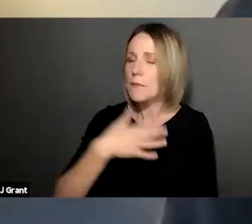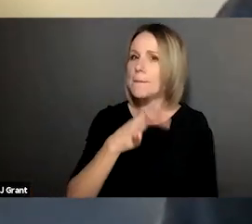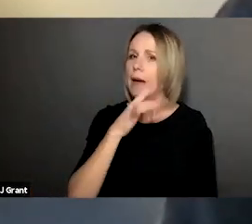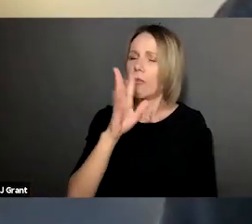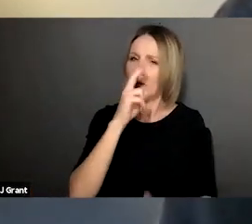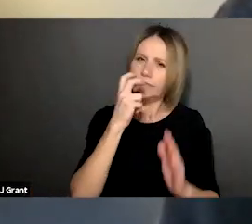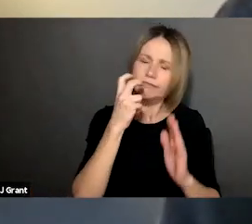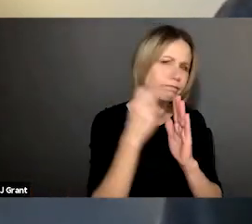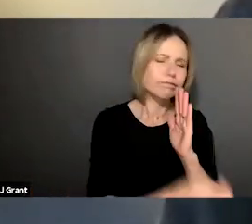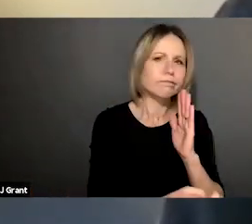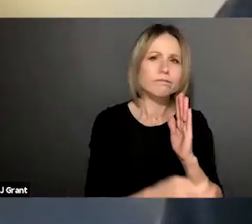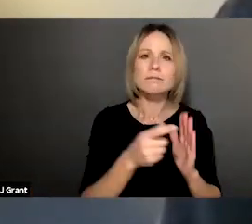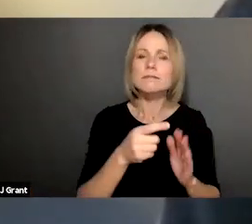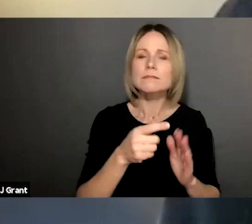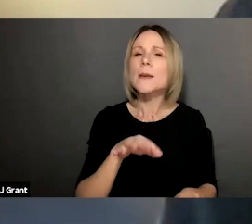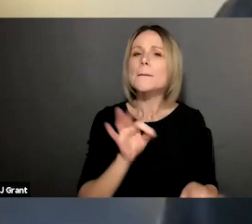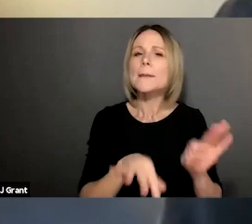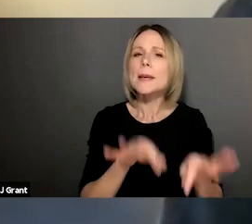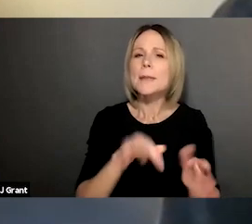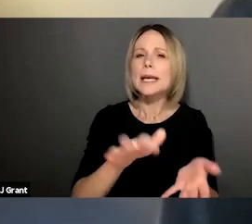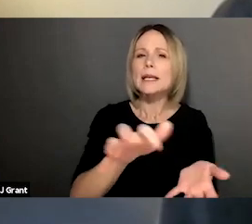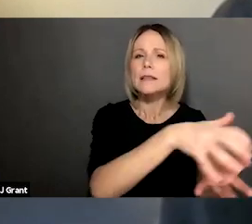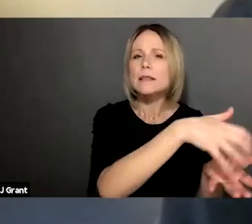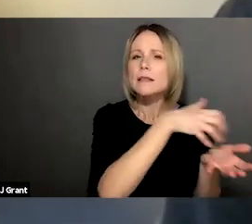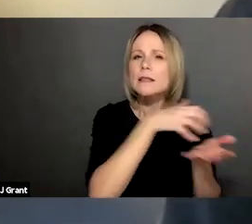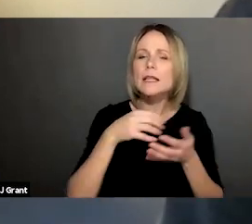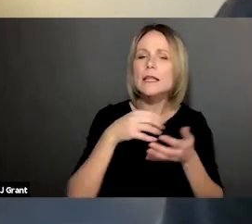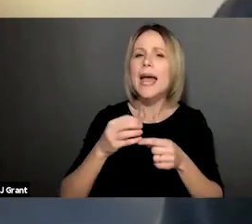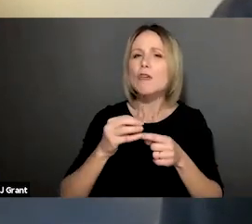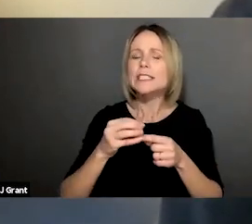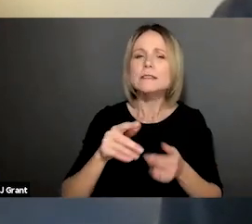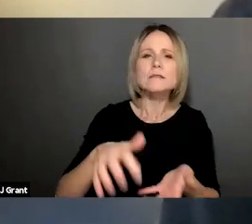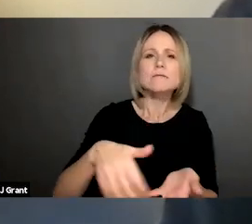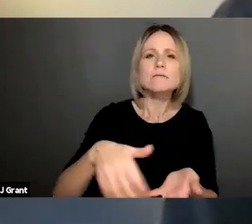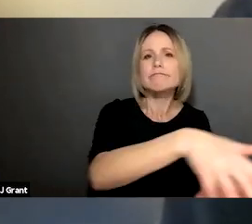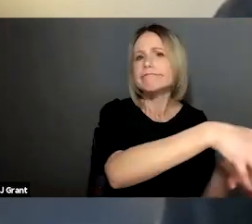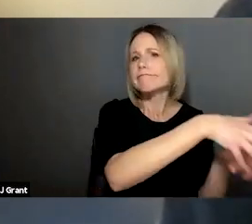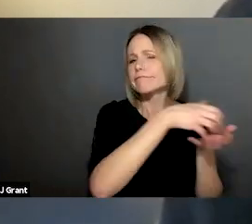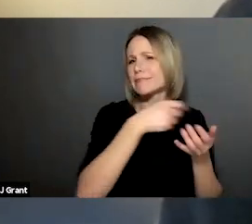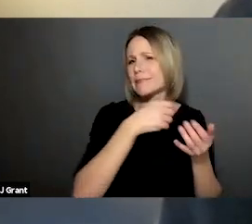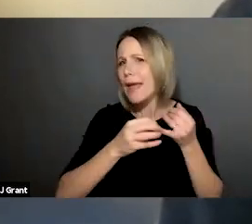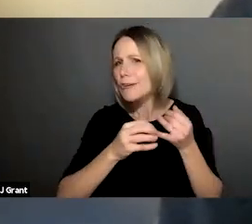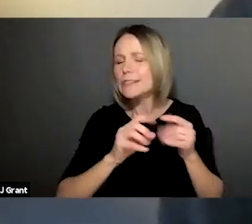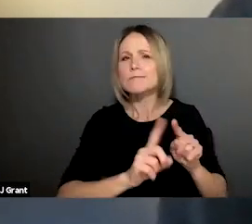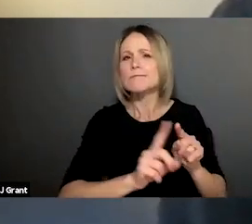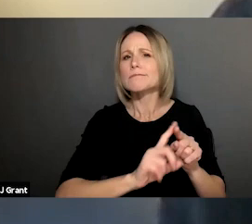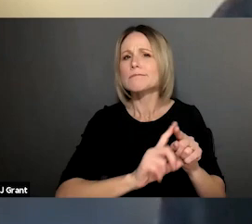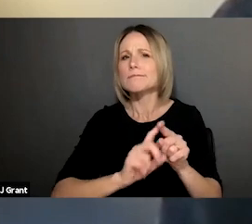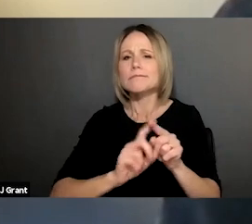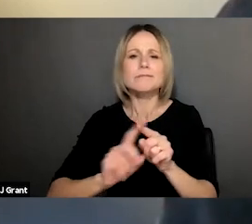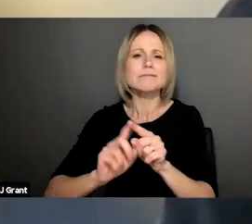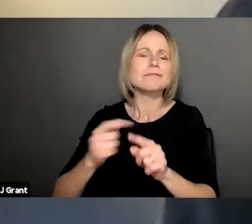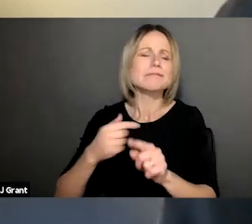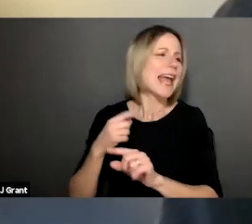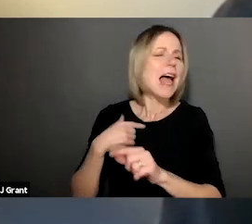I spent a lot of time in high bush blueberry patches with her, in the blackberry brambles,